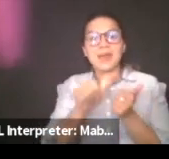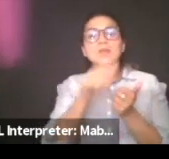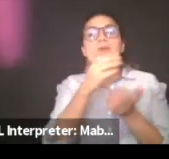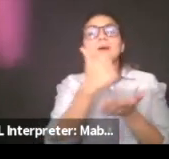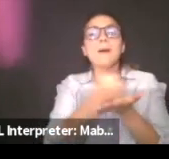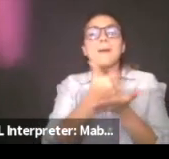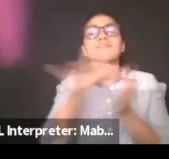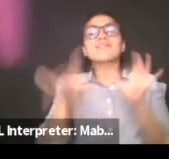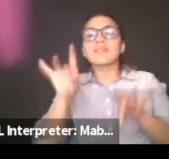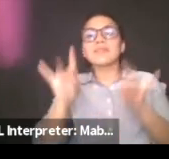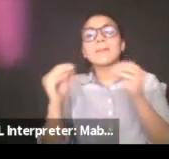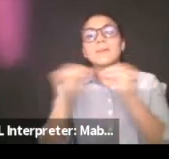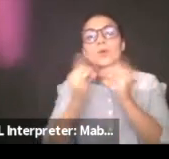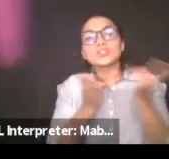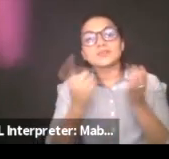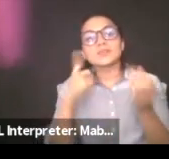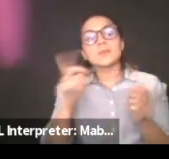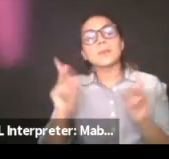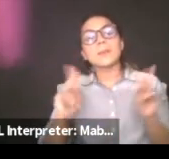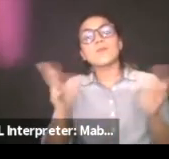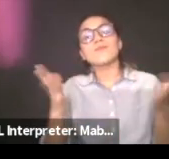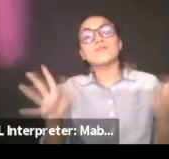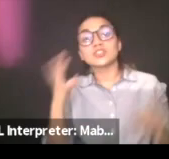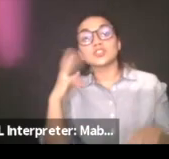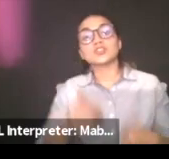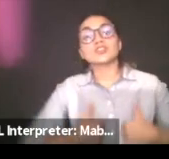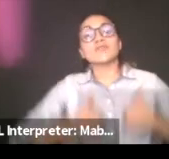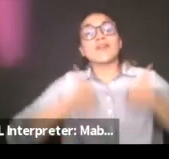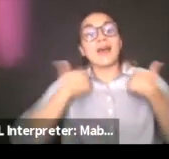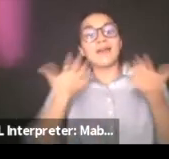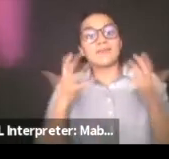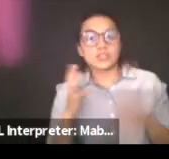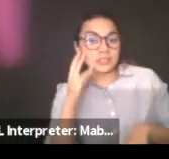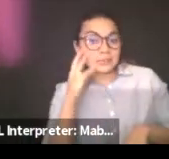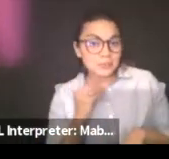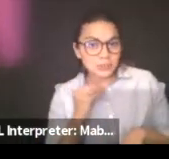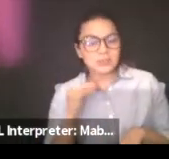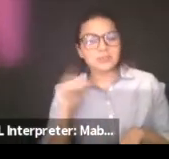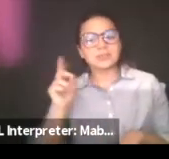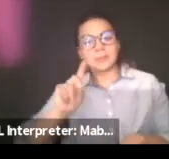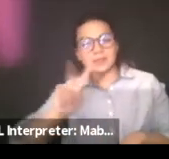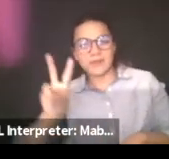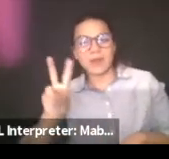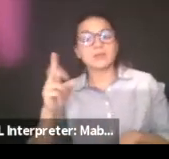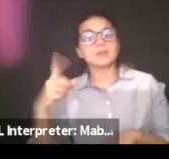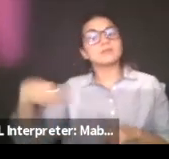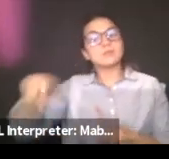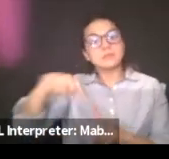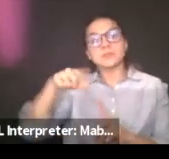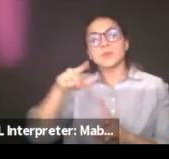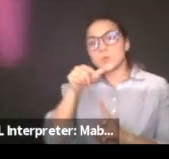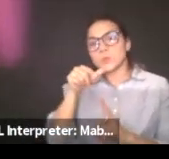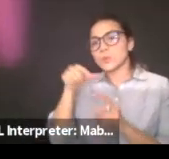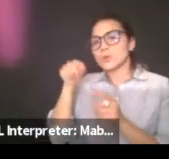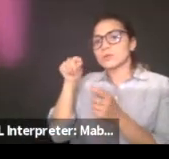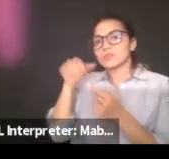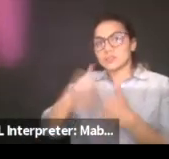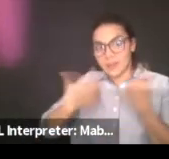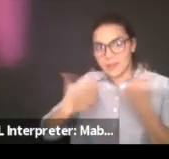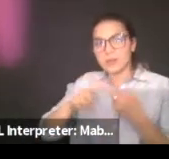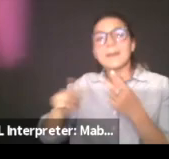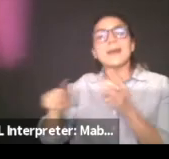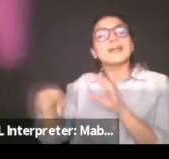survivors of domestic violence and their children. Though it was originally focused on intimate partner violence, in